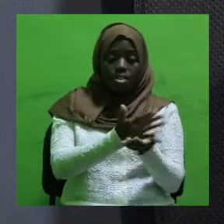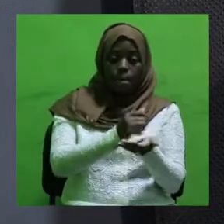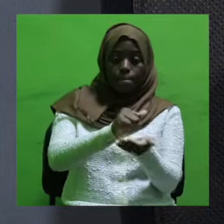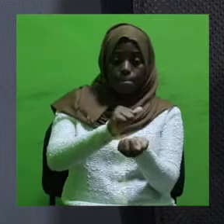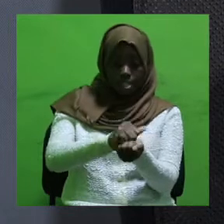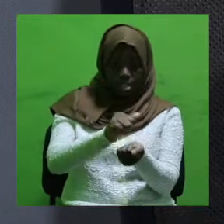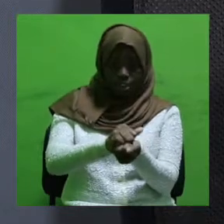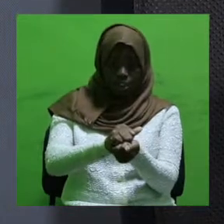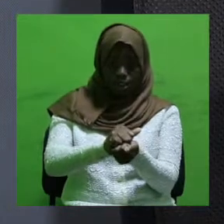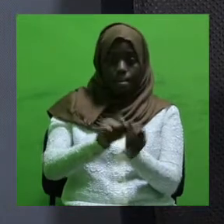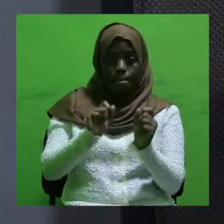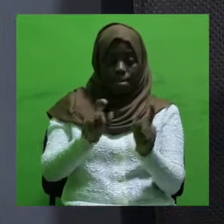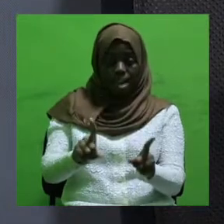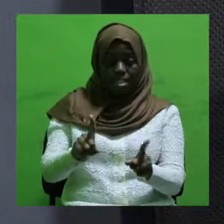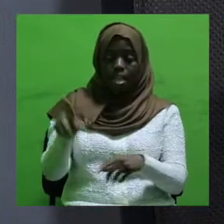materials or some processes,